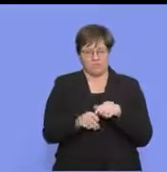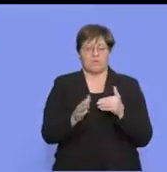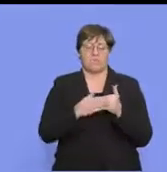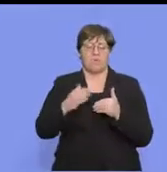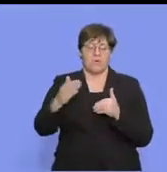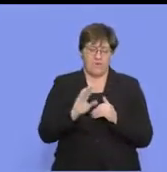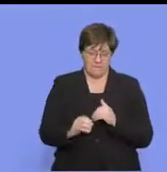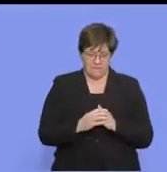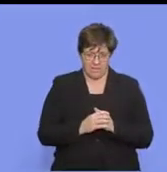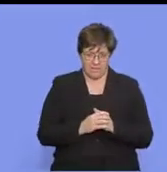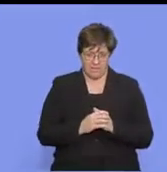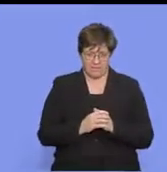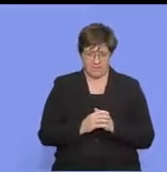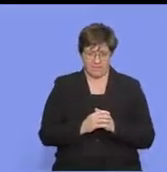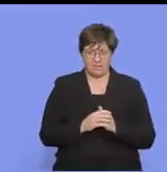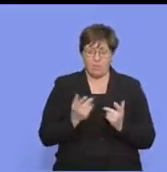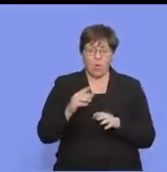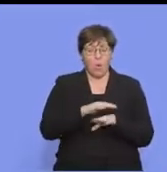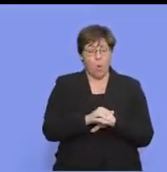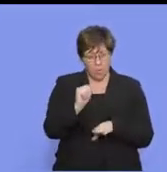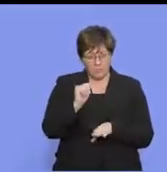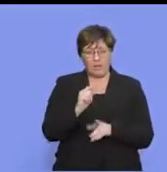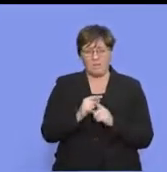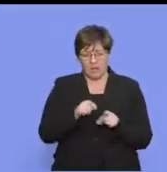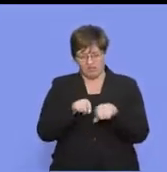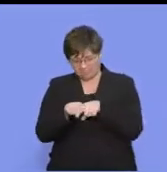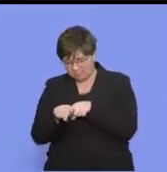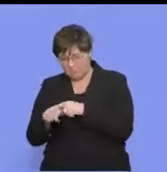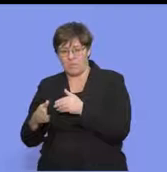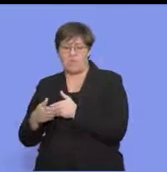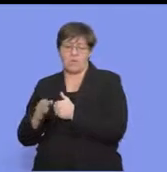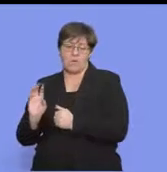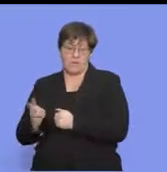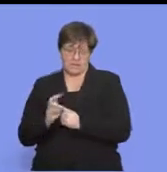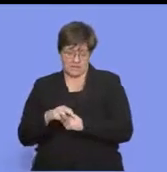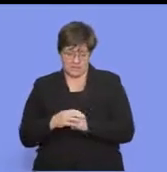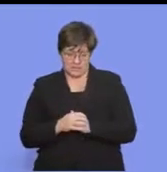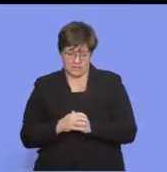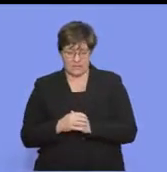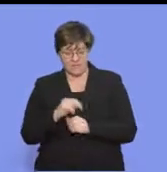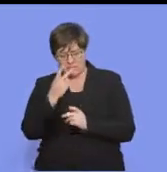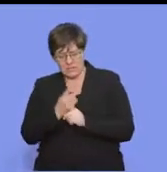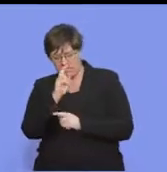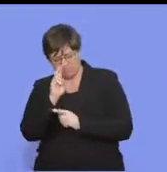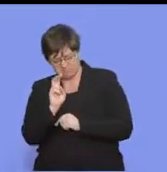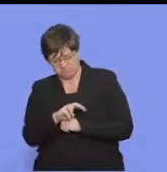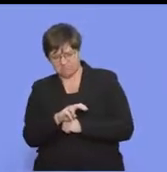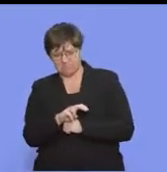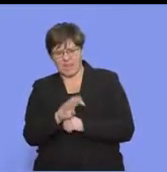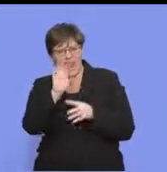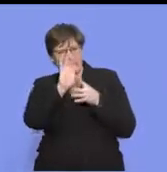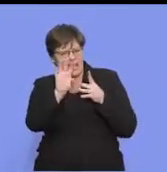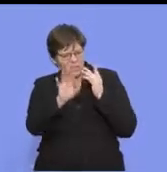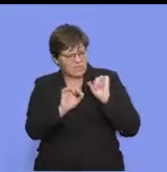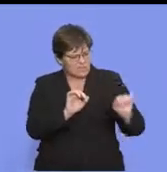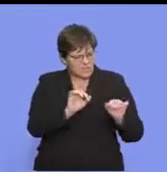increase. So as they get older, they would then compete for all of those things. And then he noticed that there are different